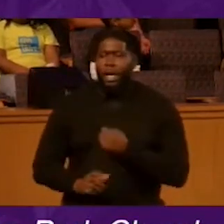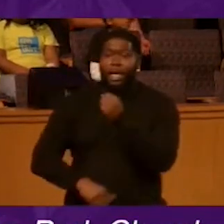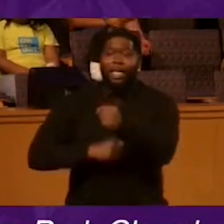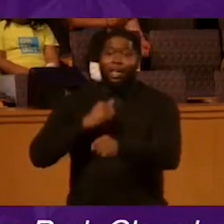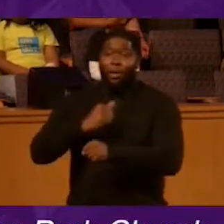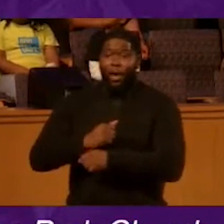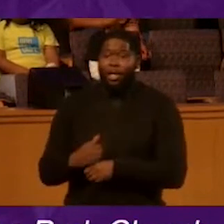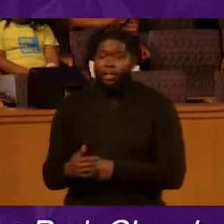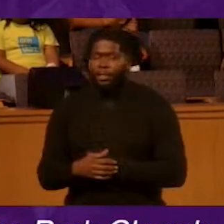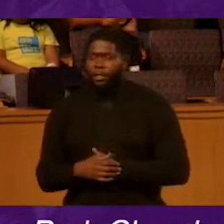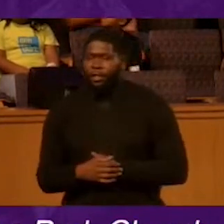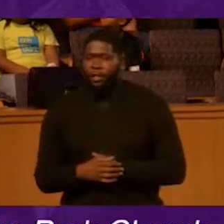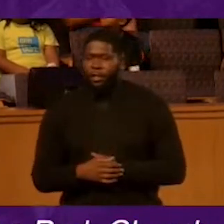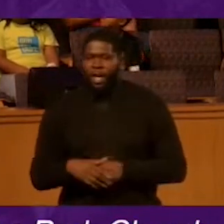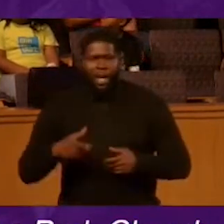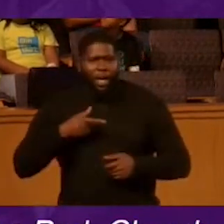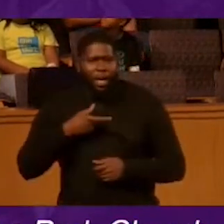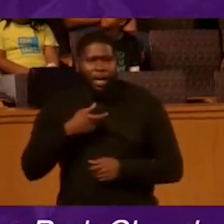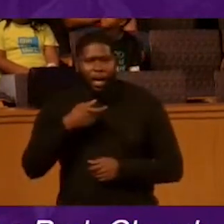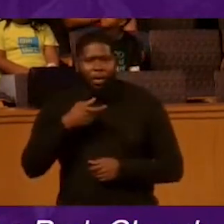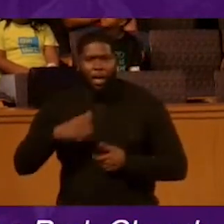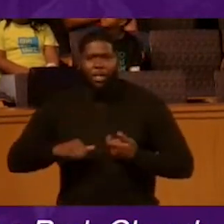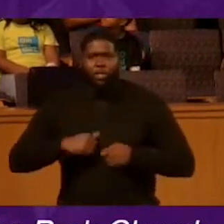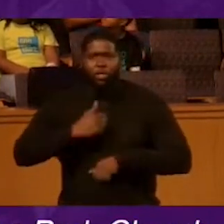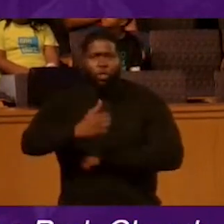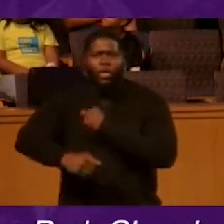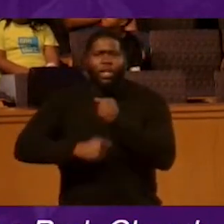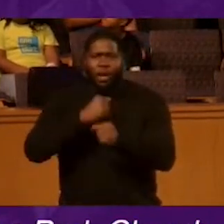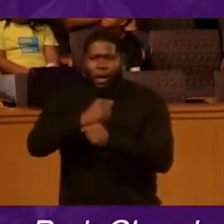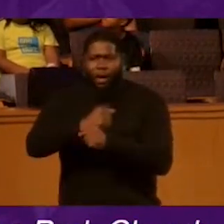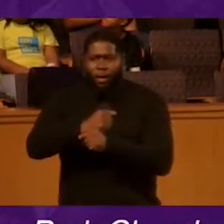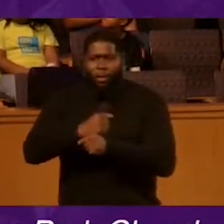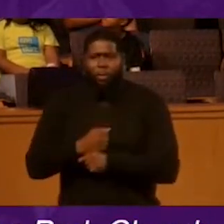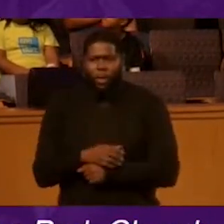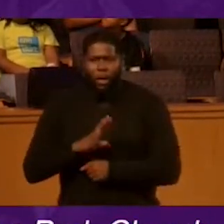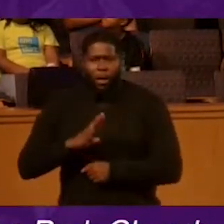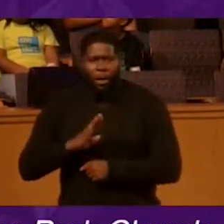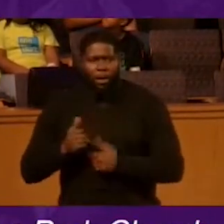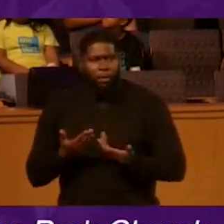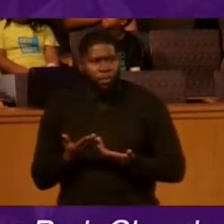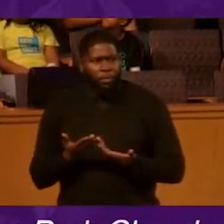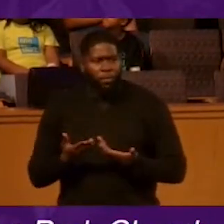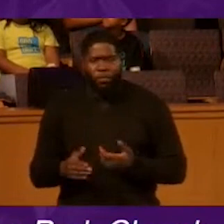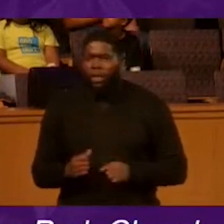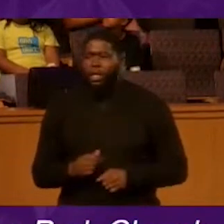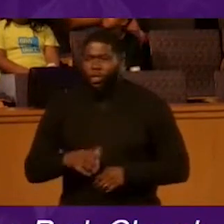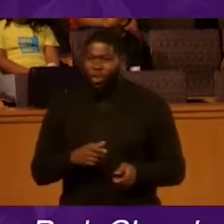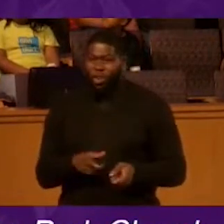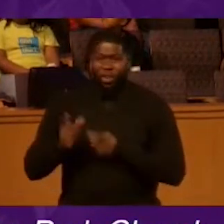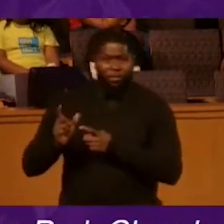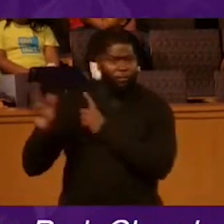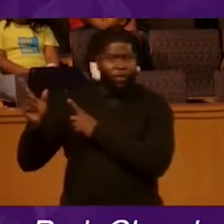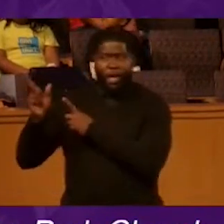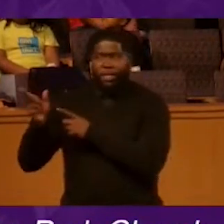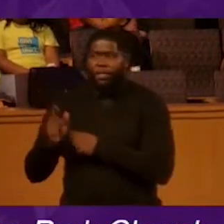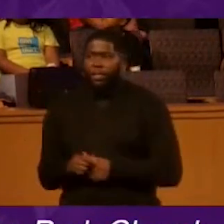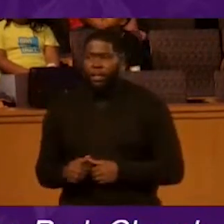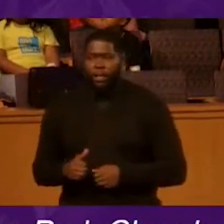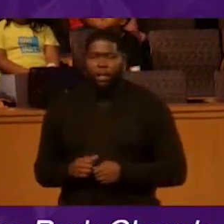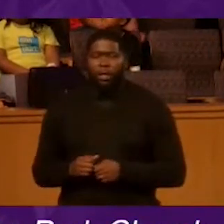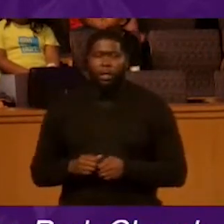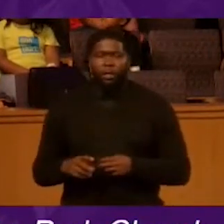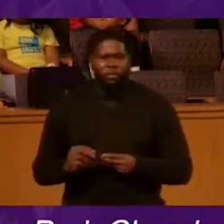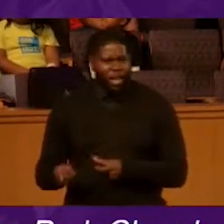passed. How has your year been? It's been a good year. I think it has gone by fast, kind of like in a